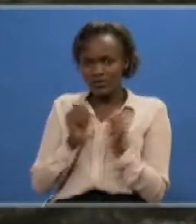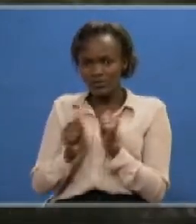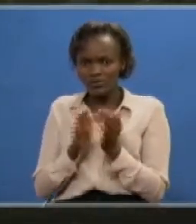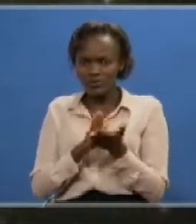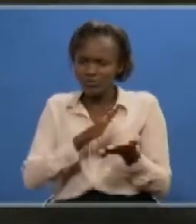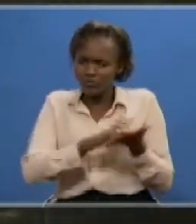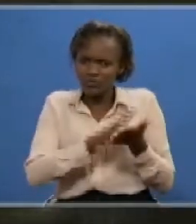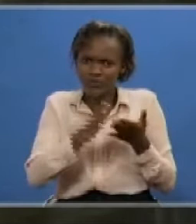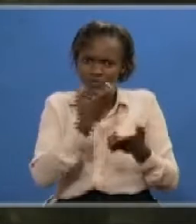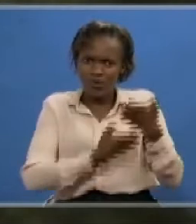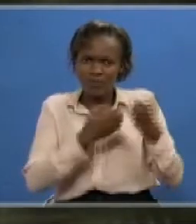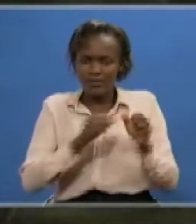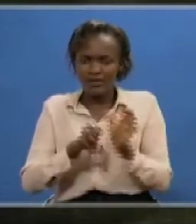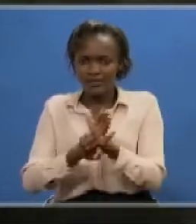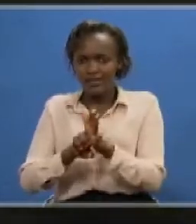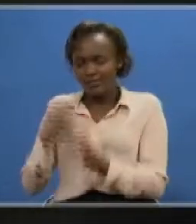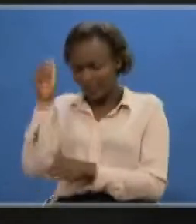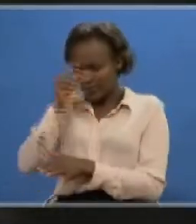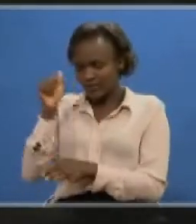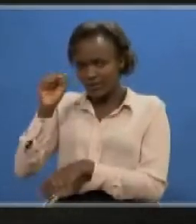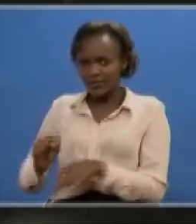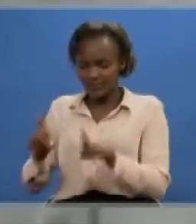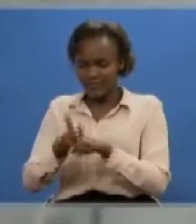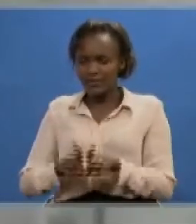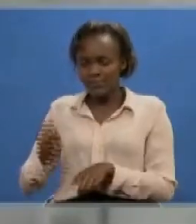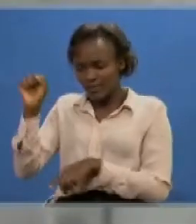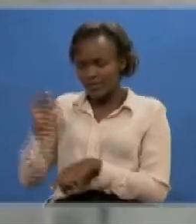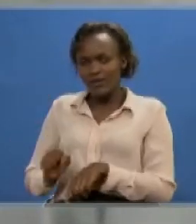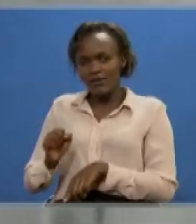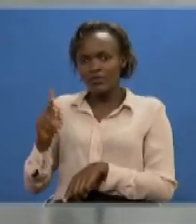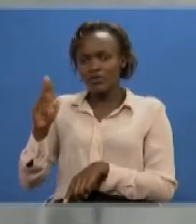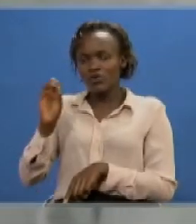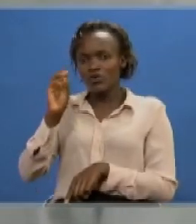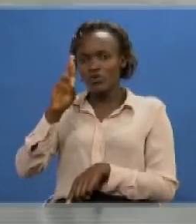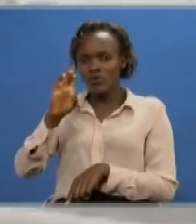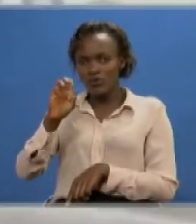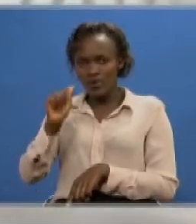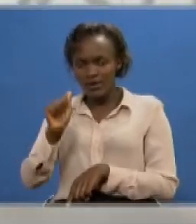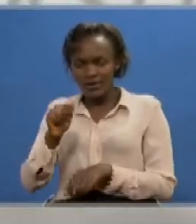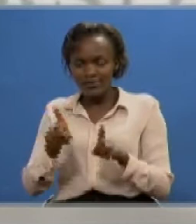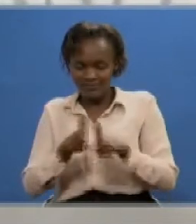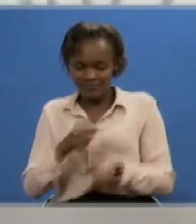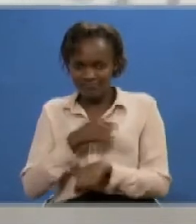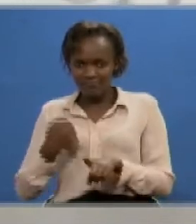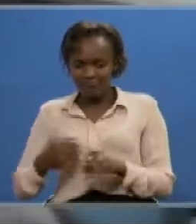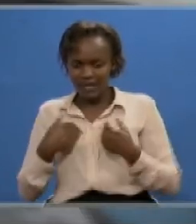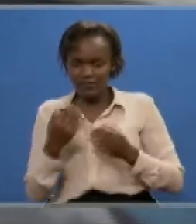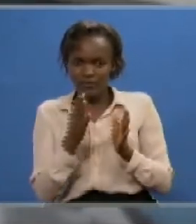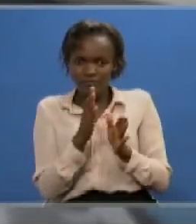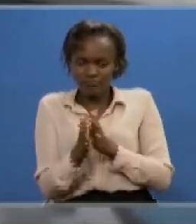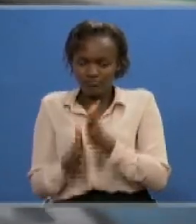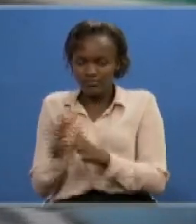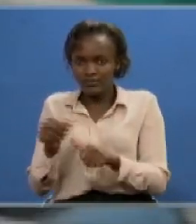their economies like South Africa, South Korea and China without having proper containment protocol in place have